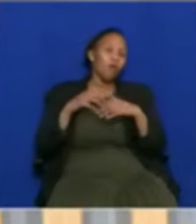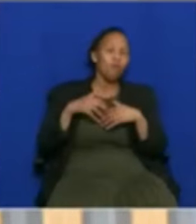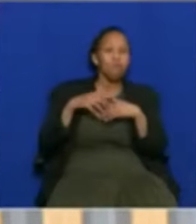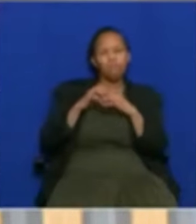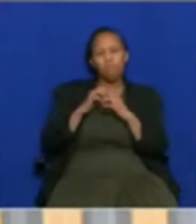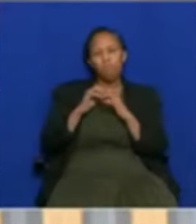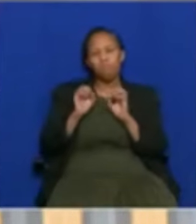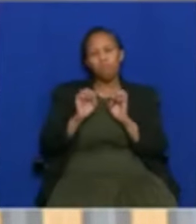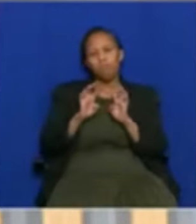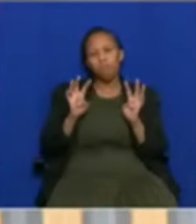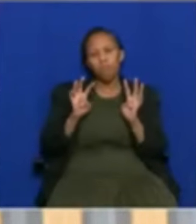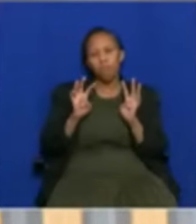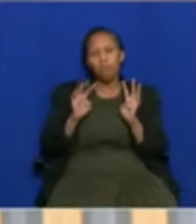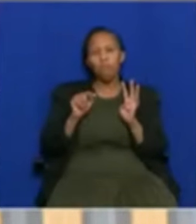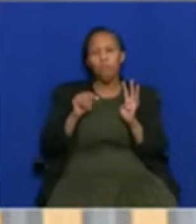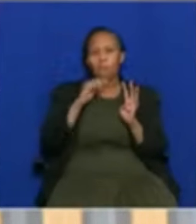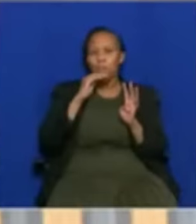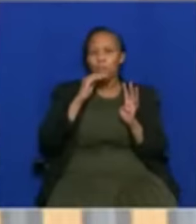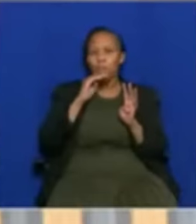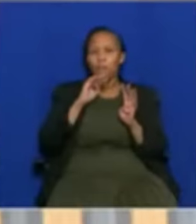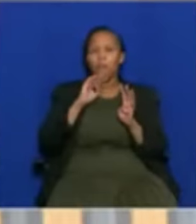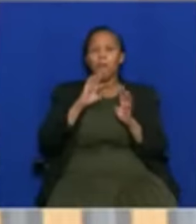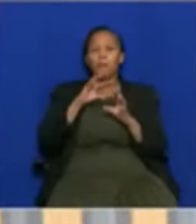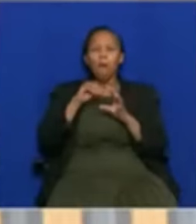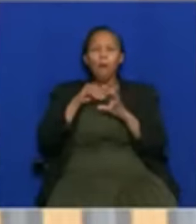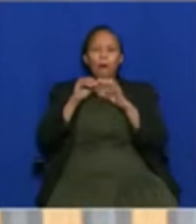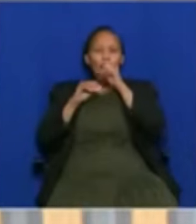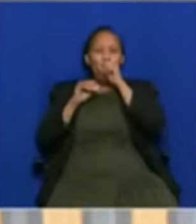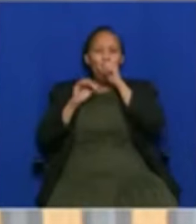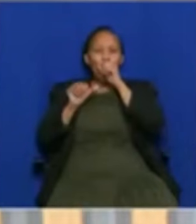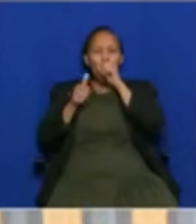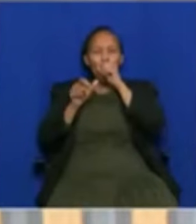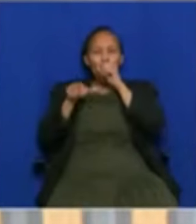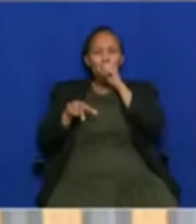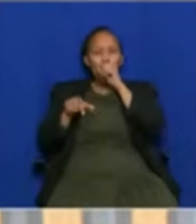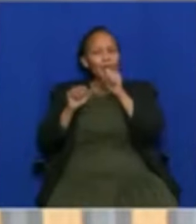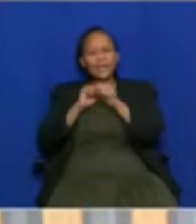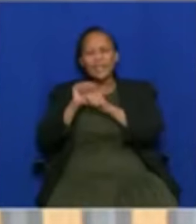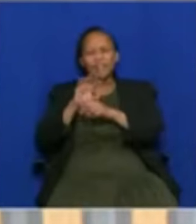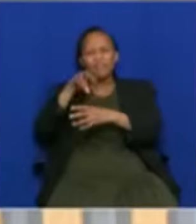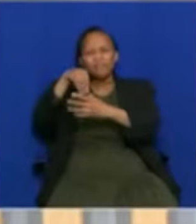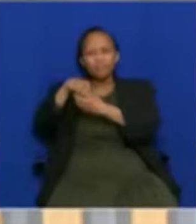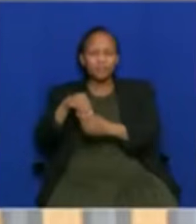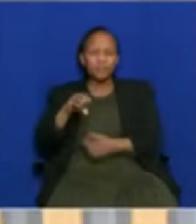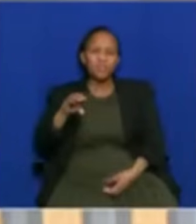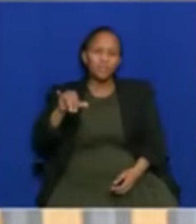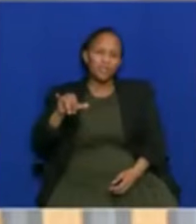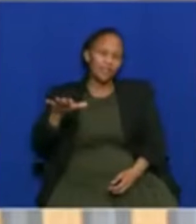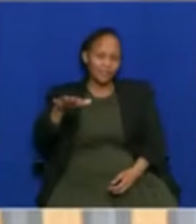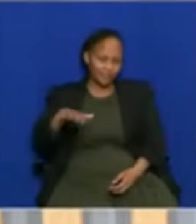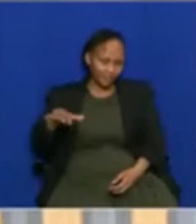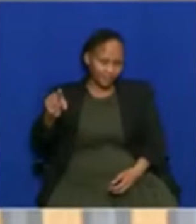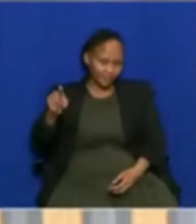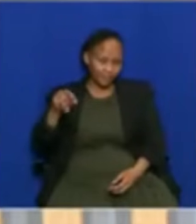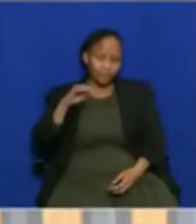of someone who doesn't belong to the CIA environment. You're not suggesting that there's such a prescript.